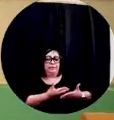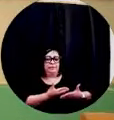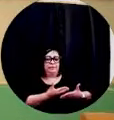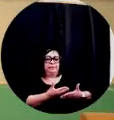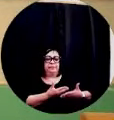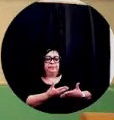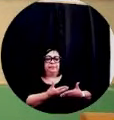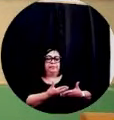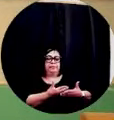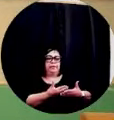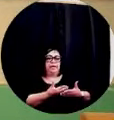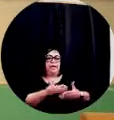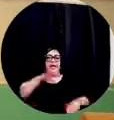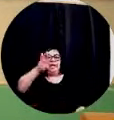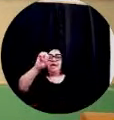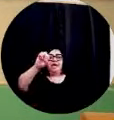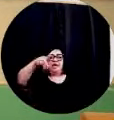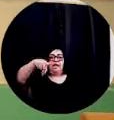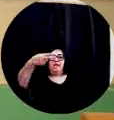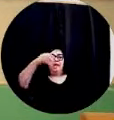Now, Ephesians 6:14 says, it